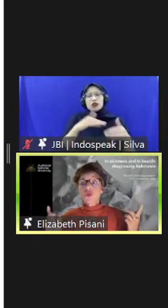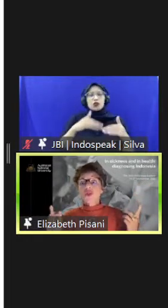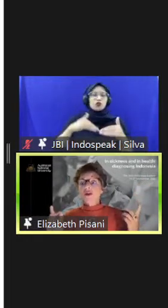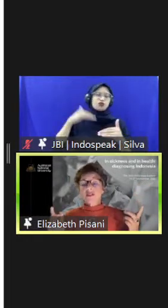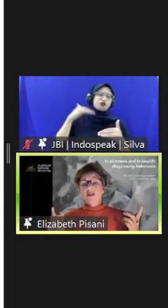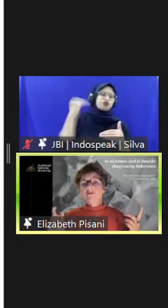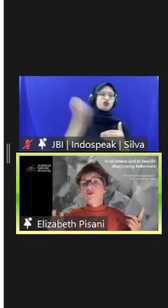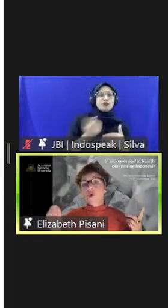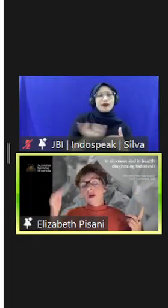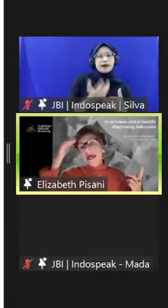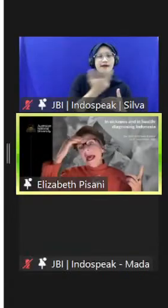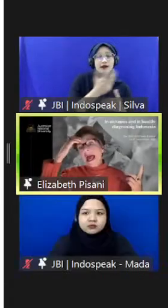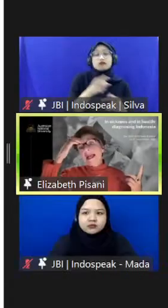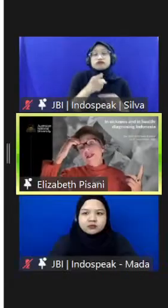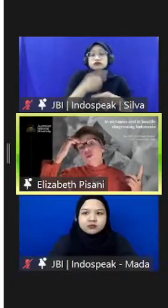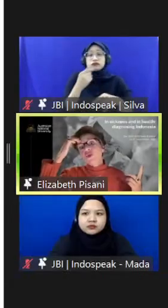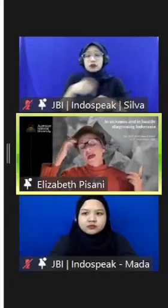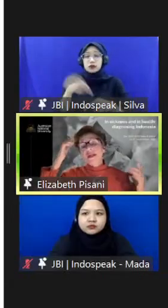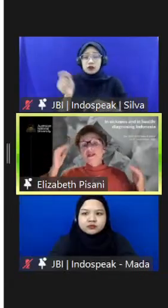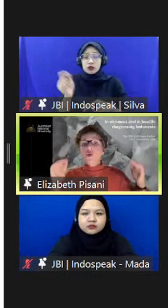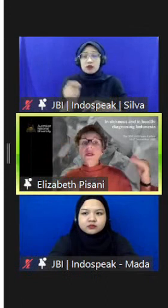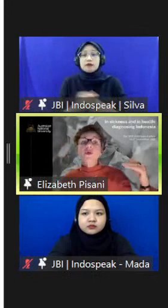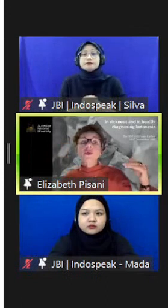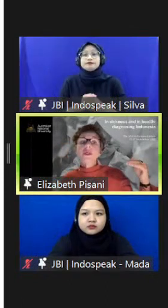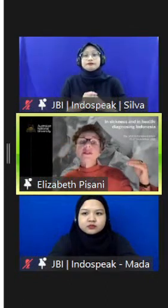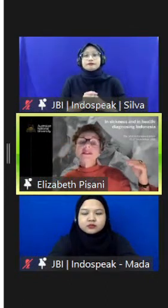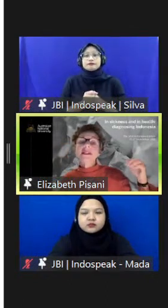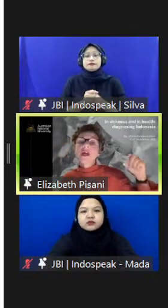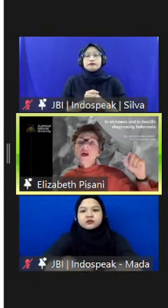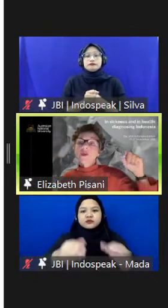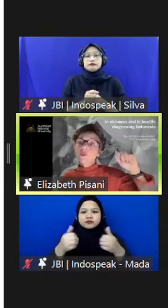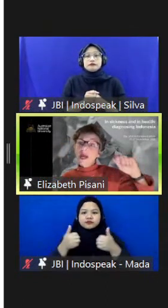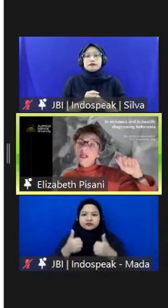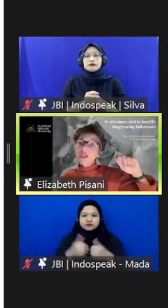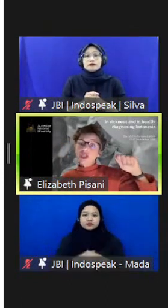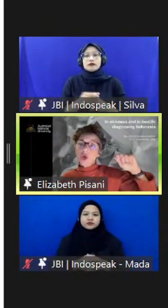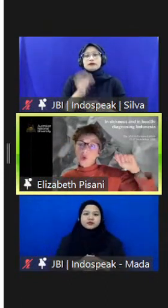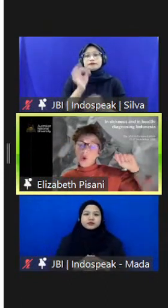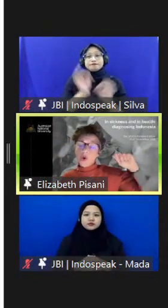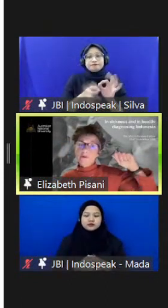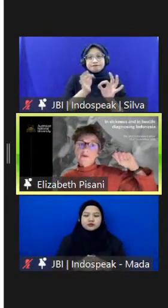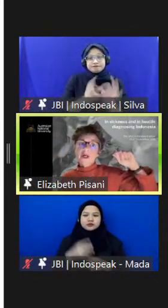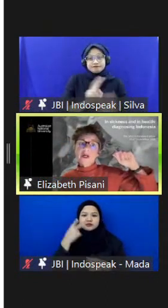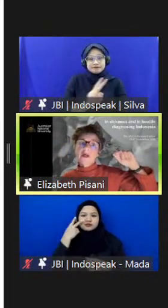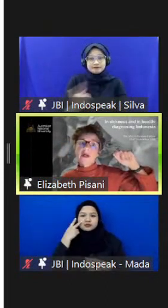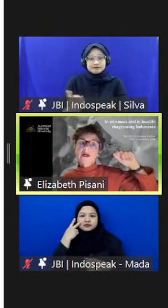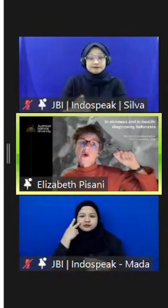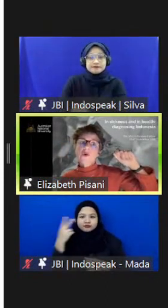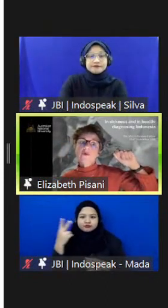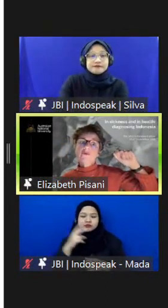circa 2004. And so here you can see the ratio of